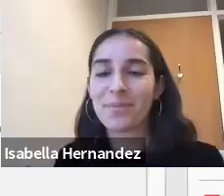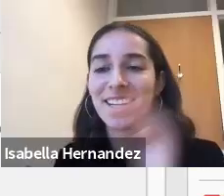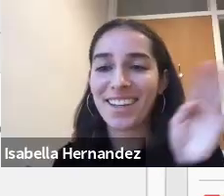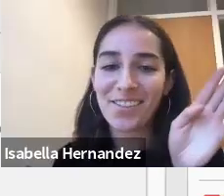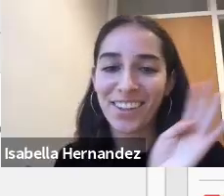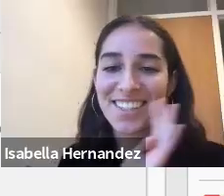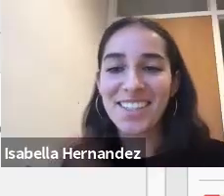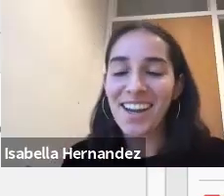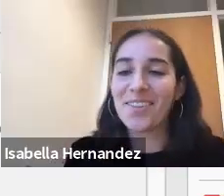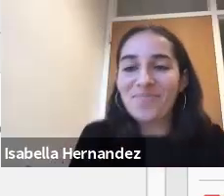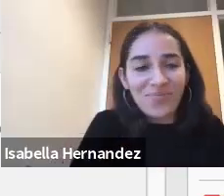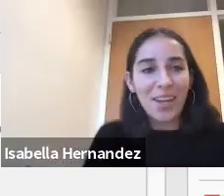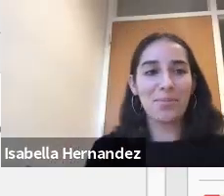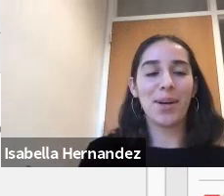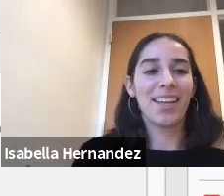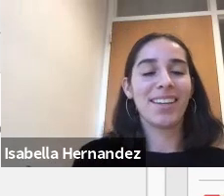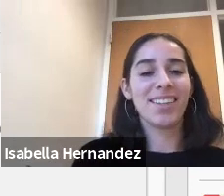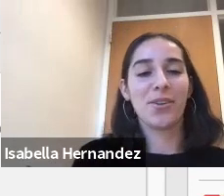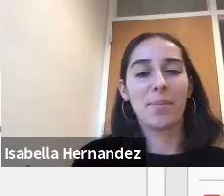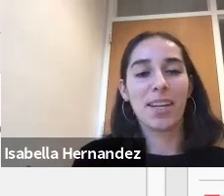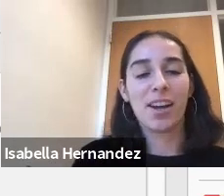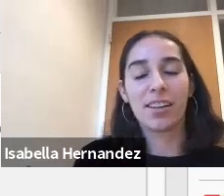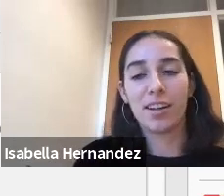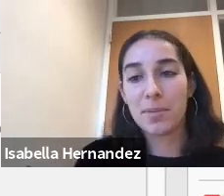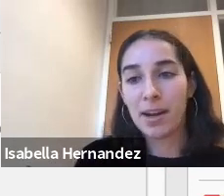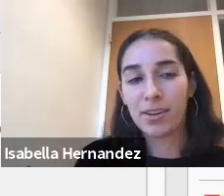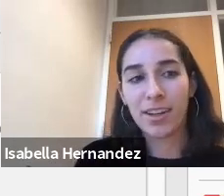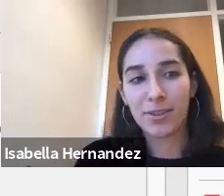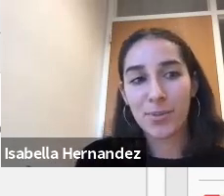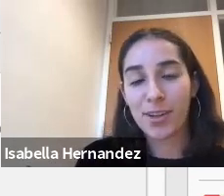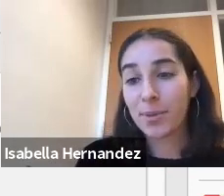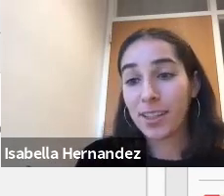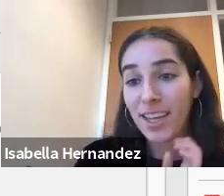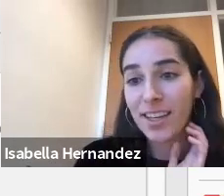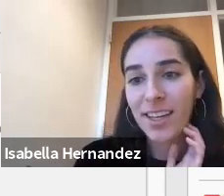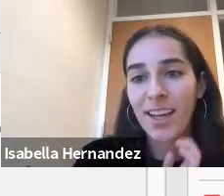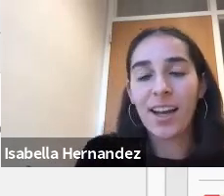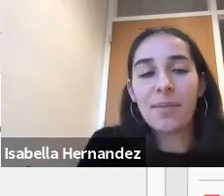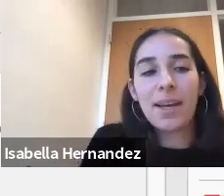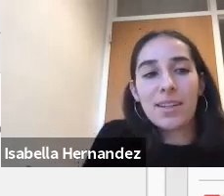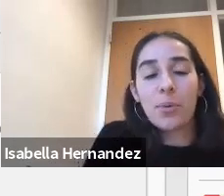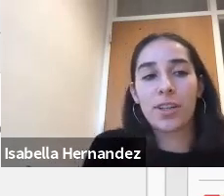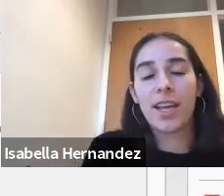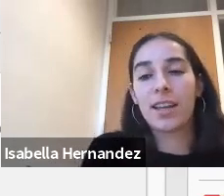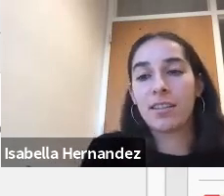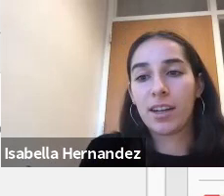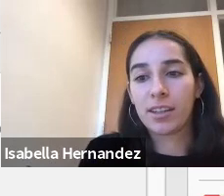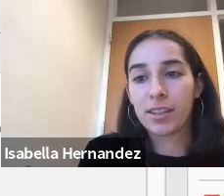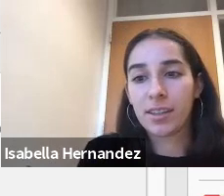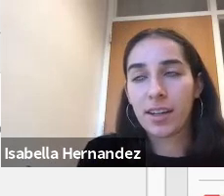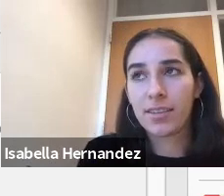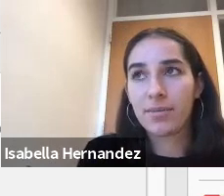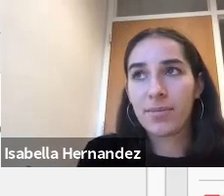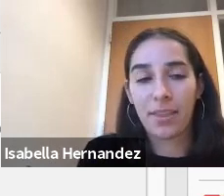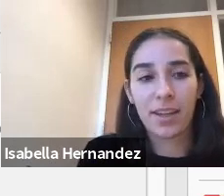I'm going to go first, so I'm going to talk a little bit about responsibility as an important tenet of